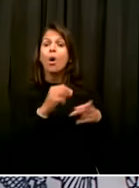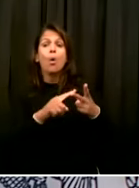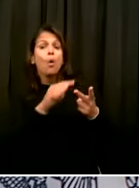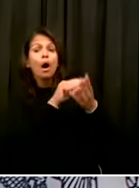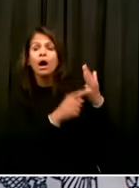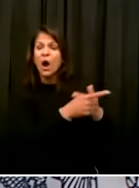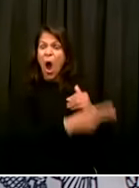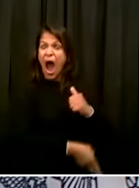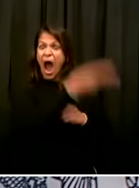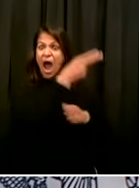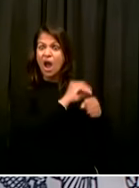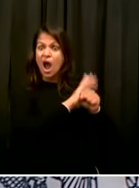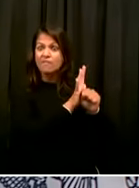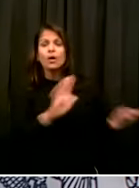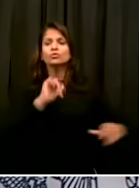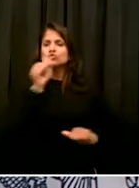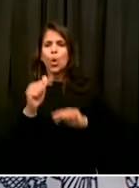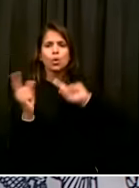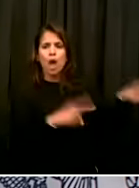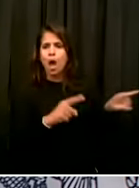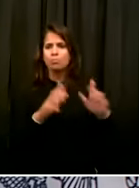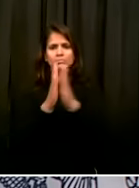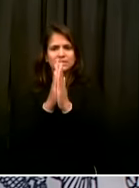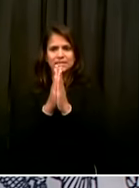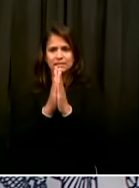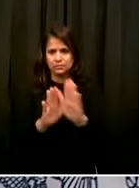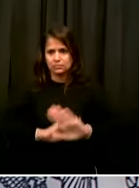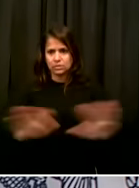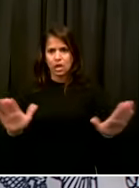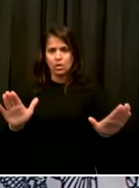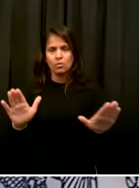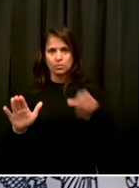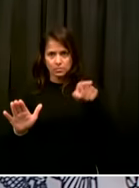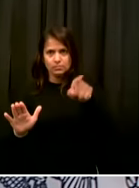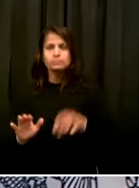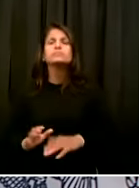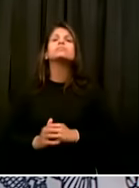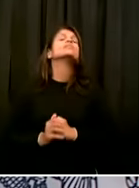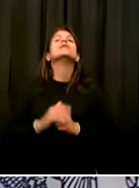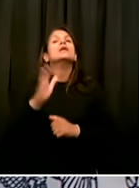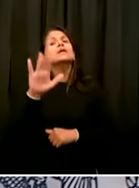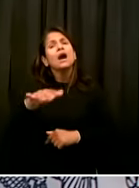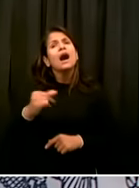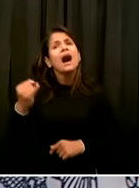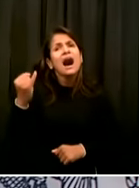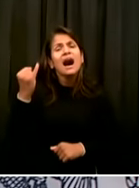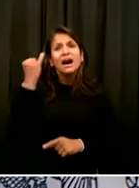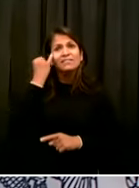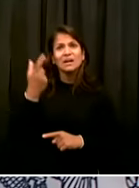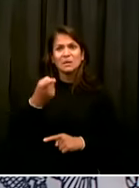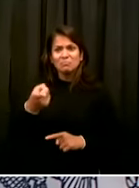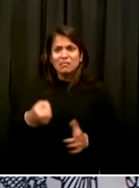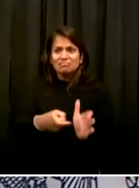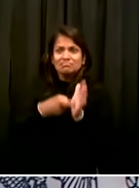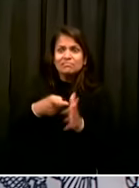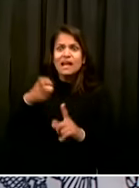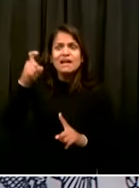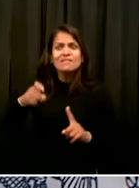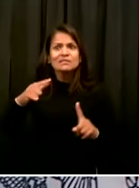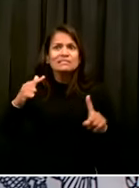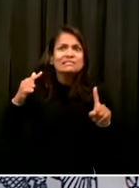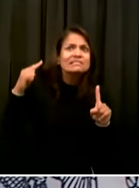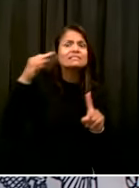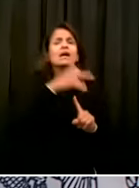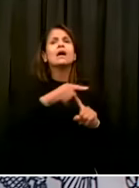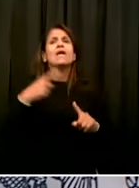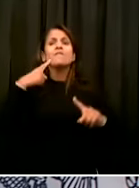profound coronavirus problem. If you have a choice in travel, don't go where the problem is. For your own safety, for your family's safety,